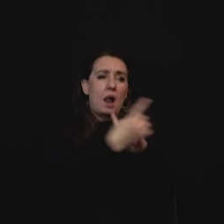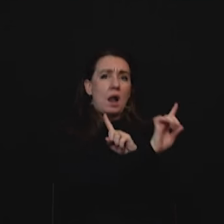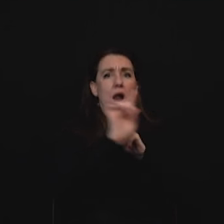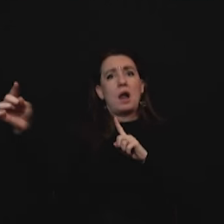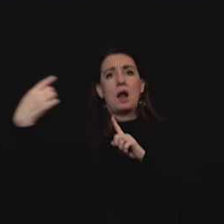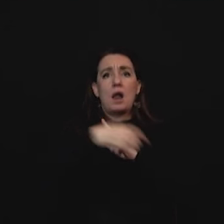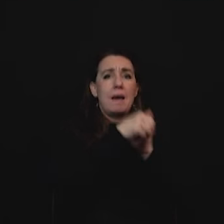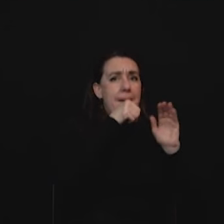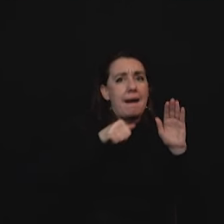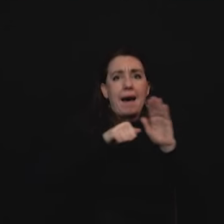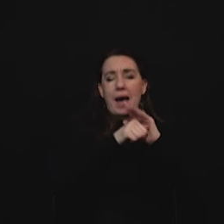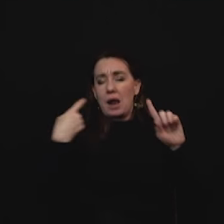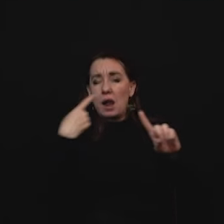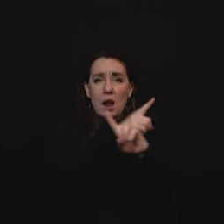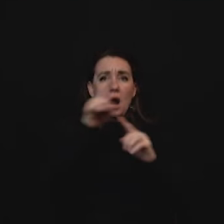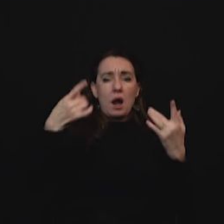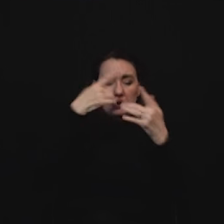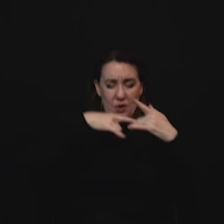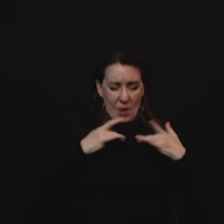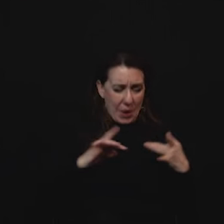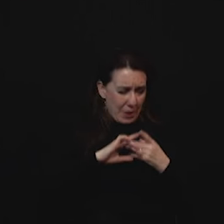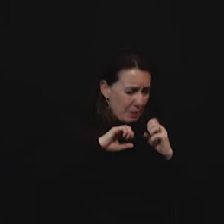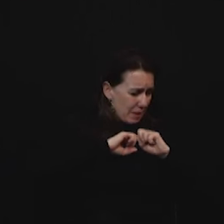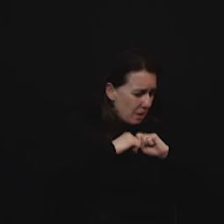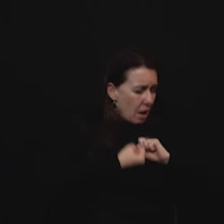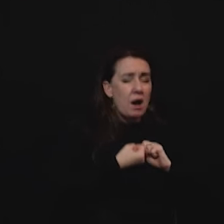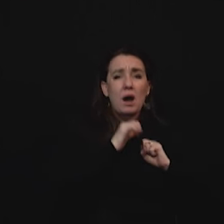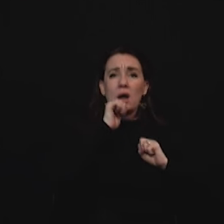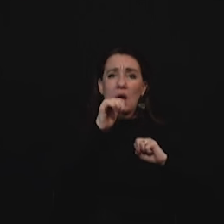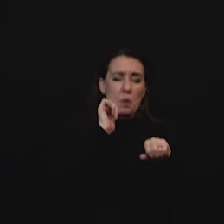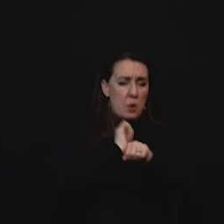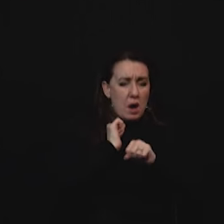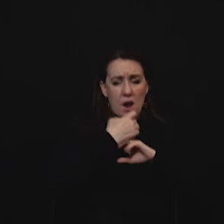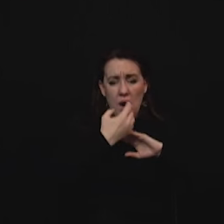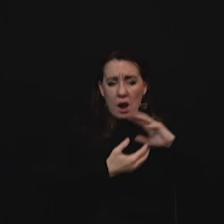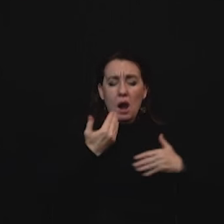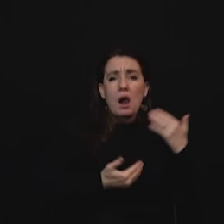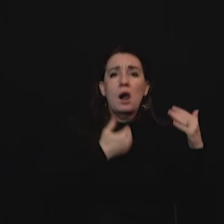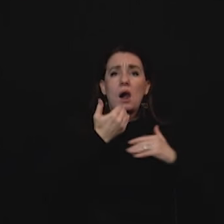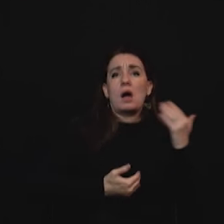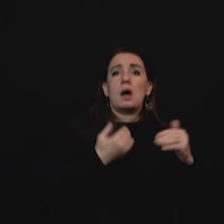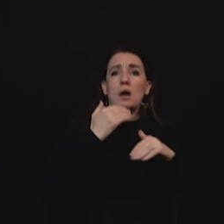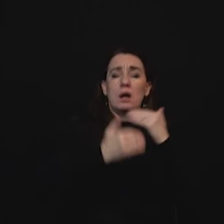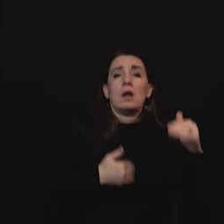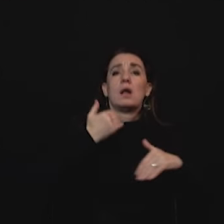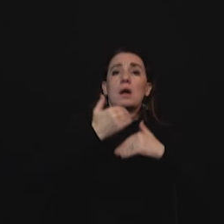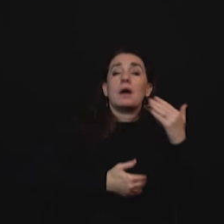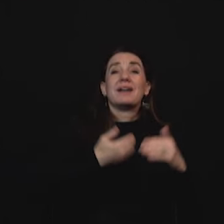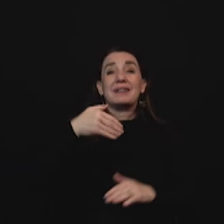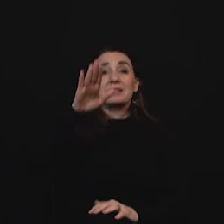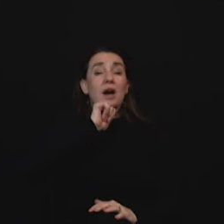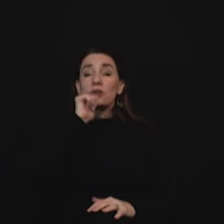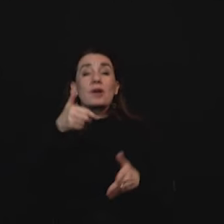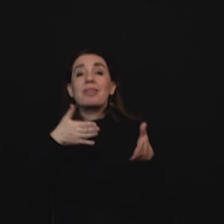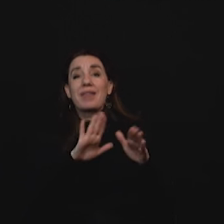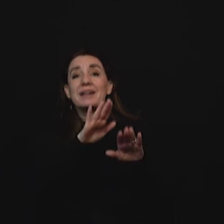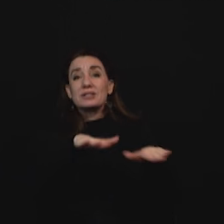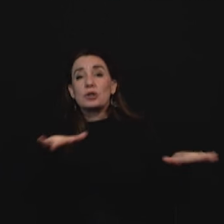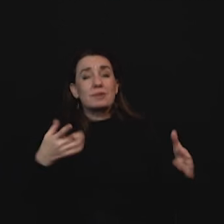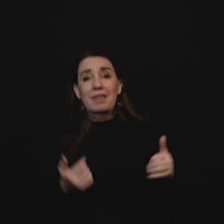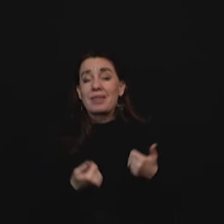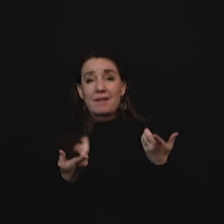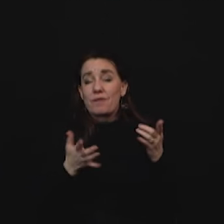hide in the dark. Their hearts would break now and would never work properly again. God couldn't let his children live